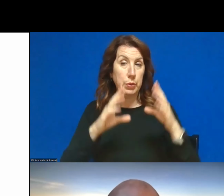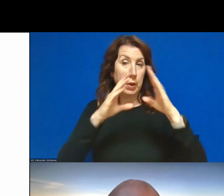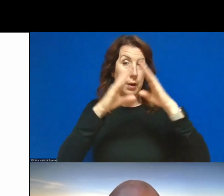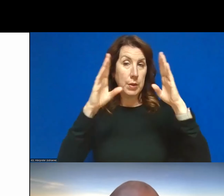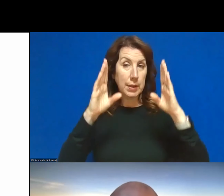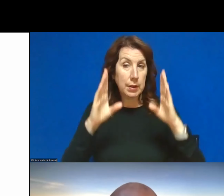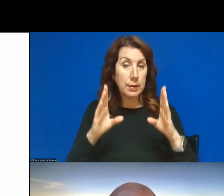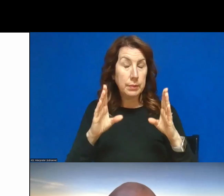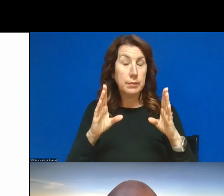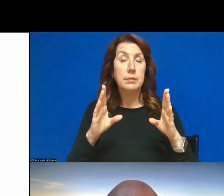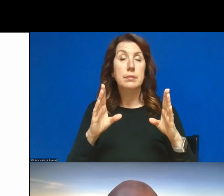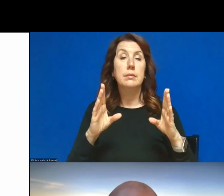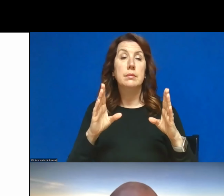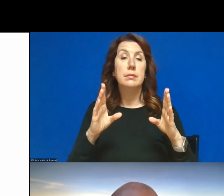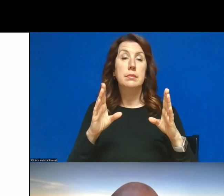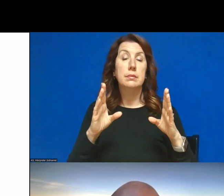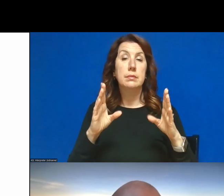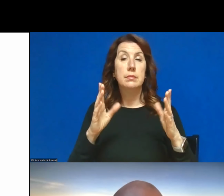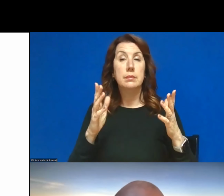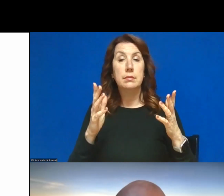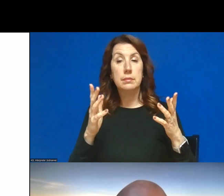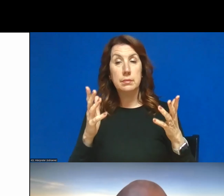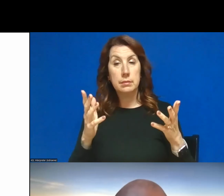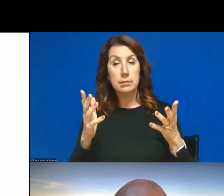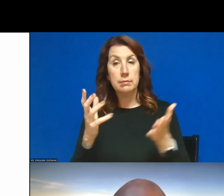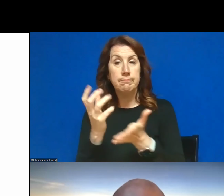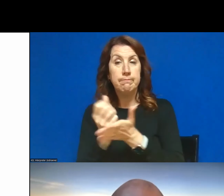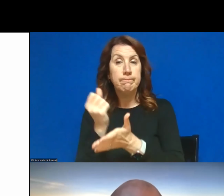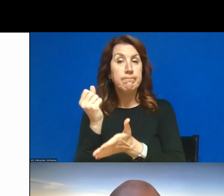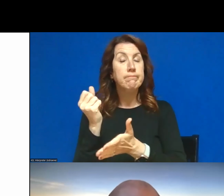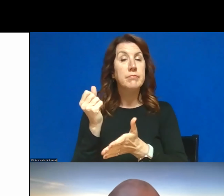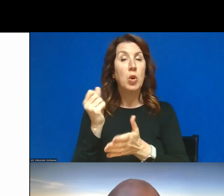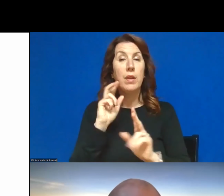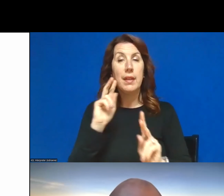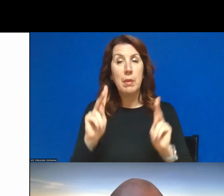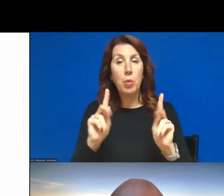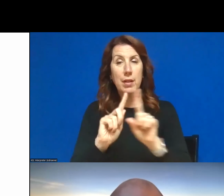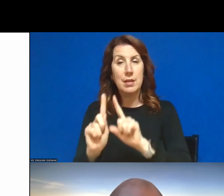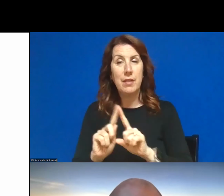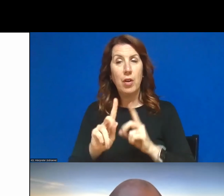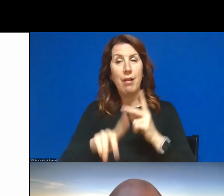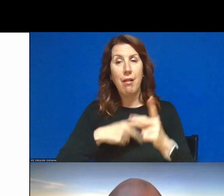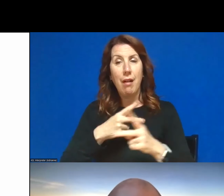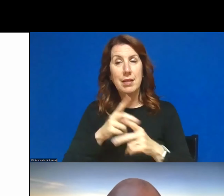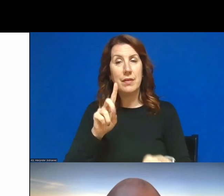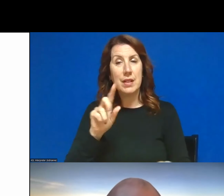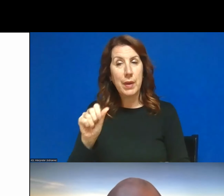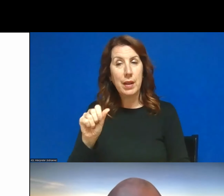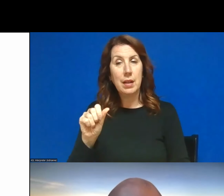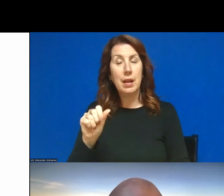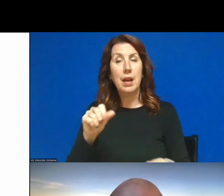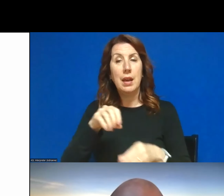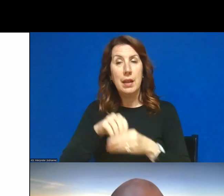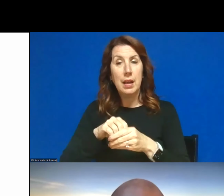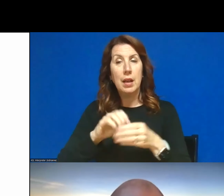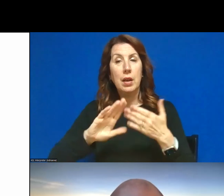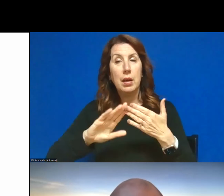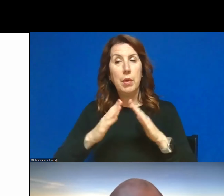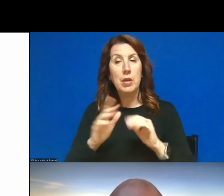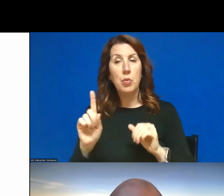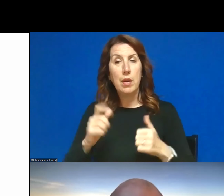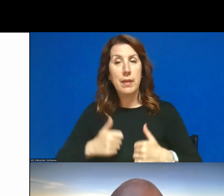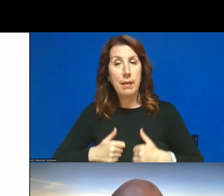housing in an accessible way for people with all different types of disabilities in the communities that they live and